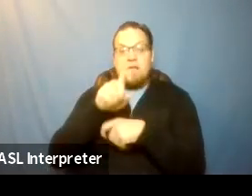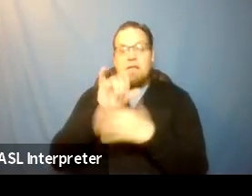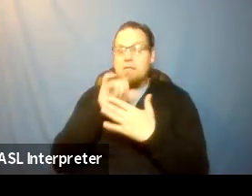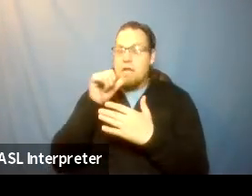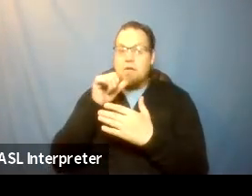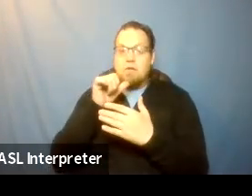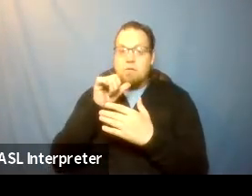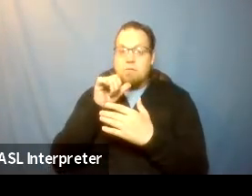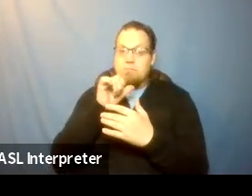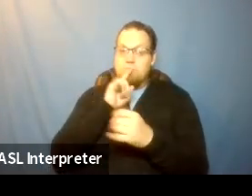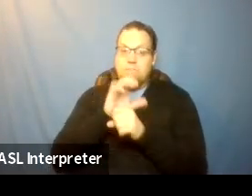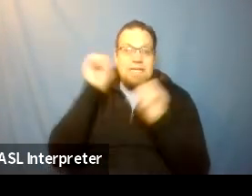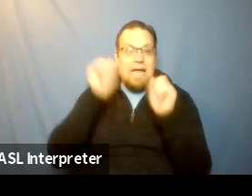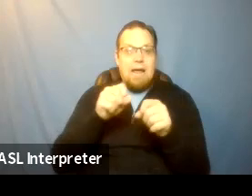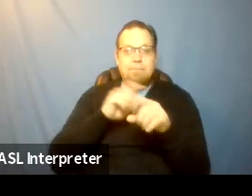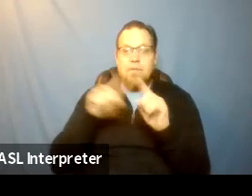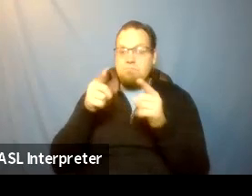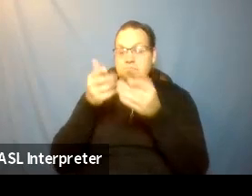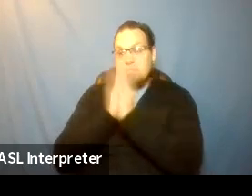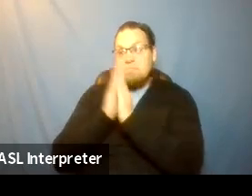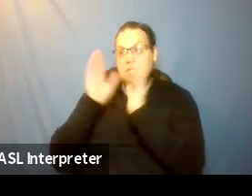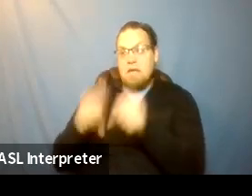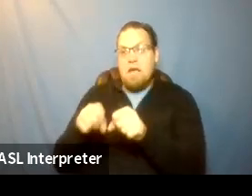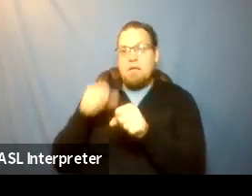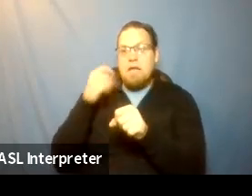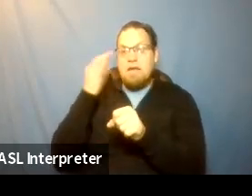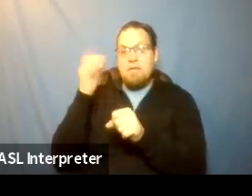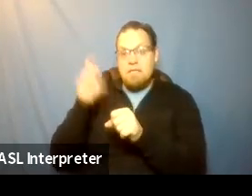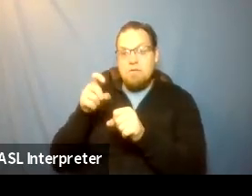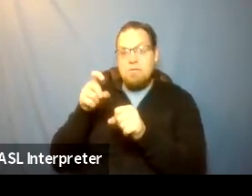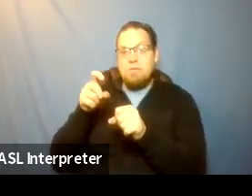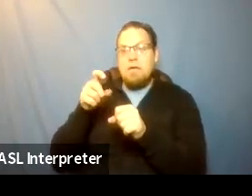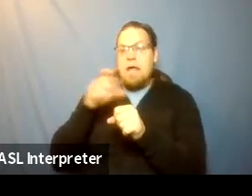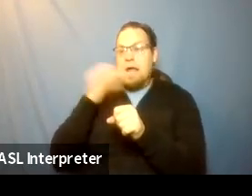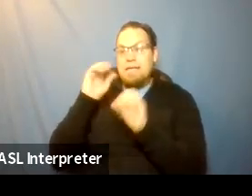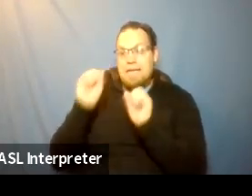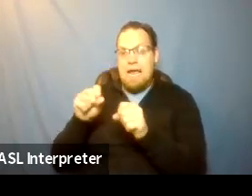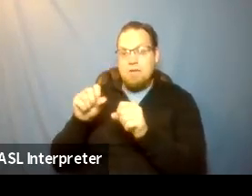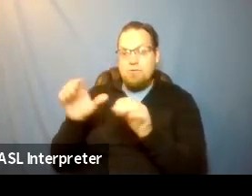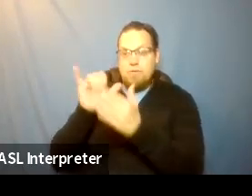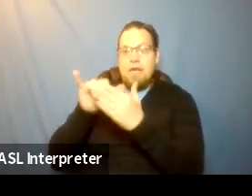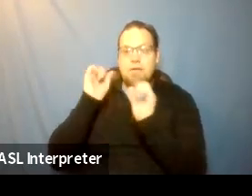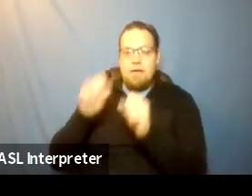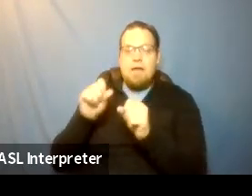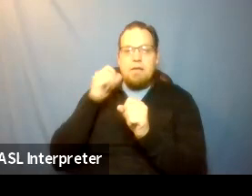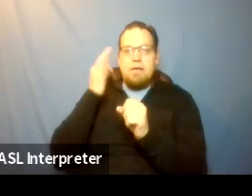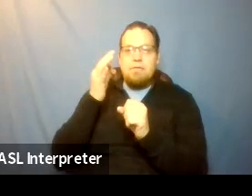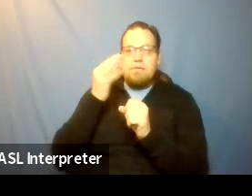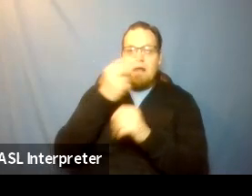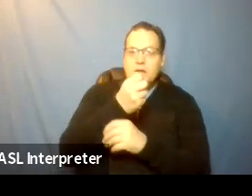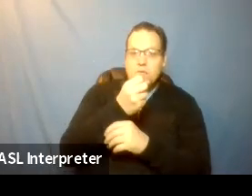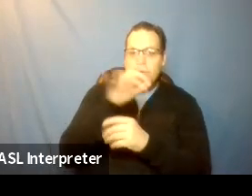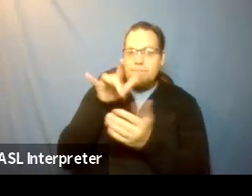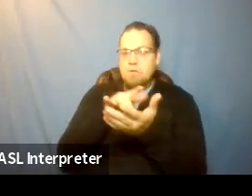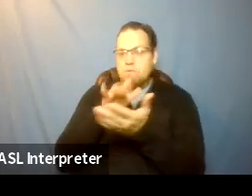And if there's capacity to do that, we will definitely accommodate it. If there's not that capacity at the high school level, or maybe at the middle or